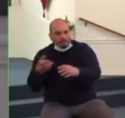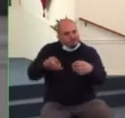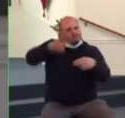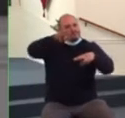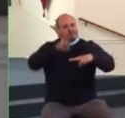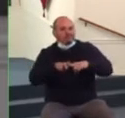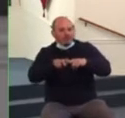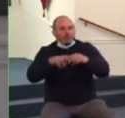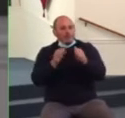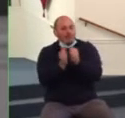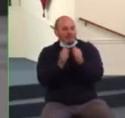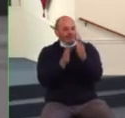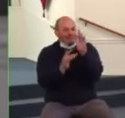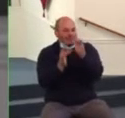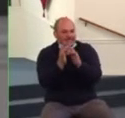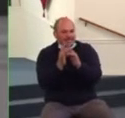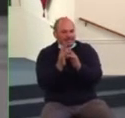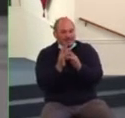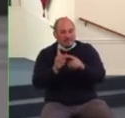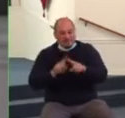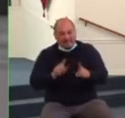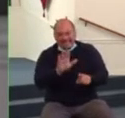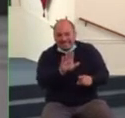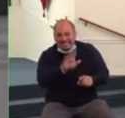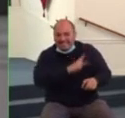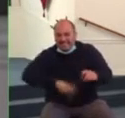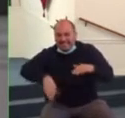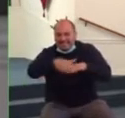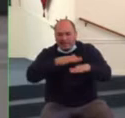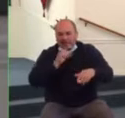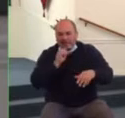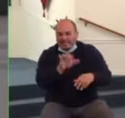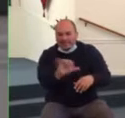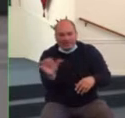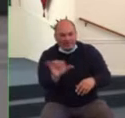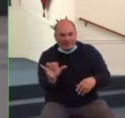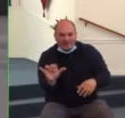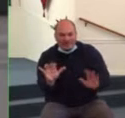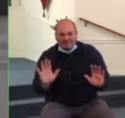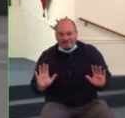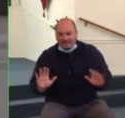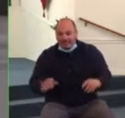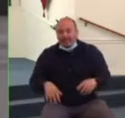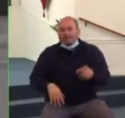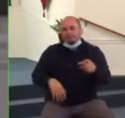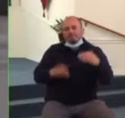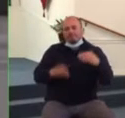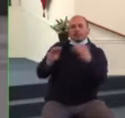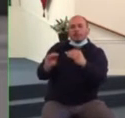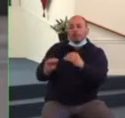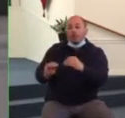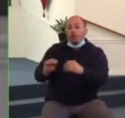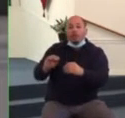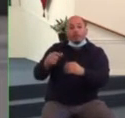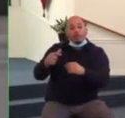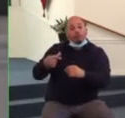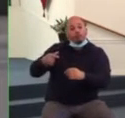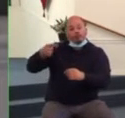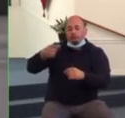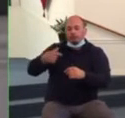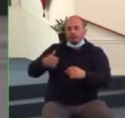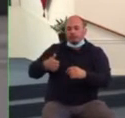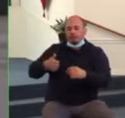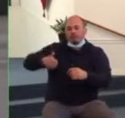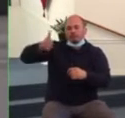the greatest is the person who is the least. To be great in God's kingdom, you have to